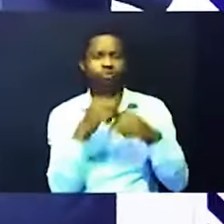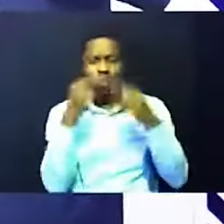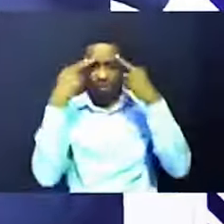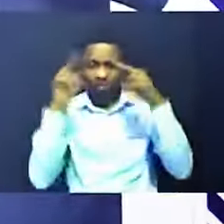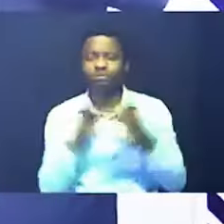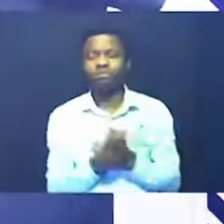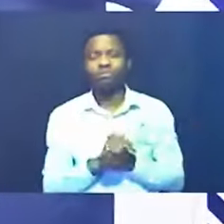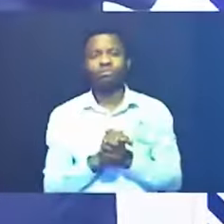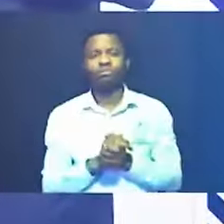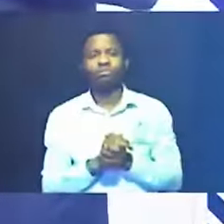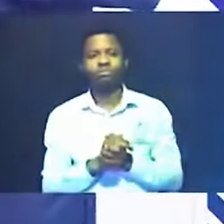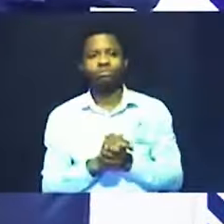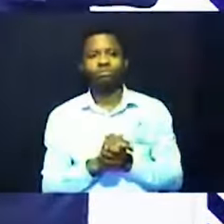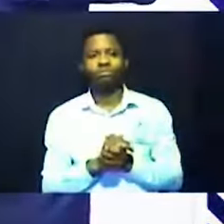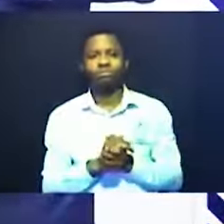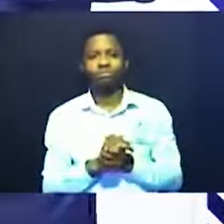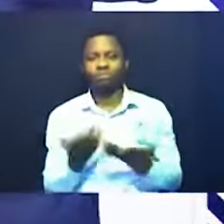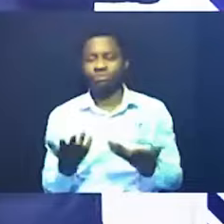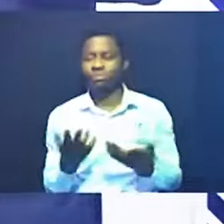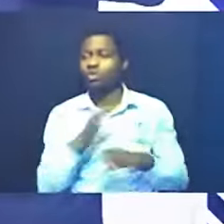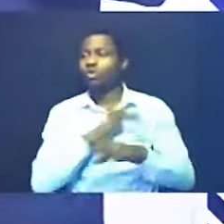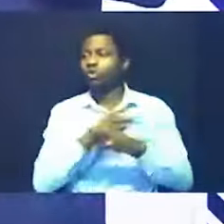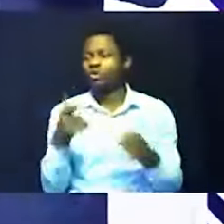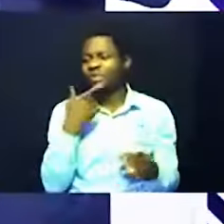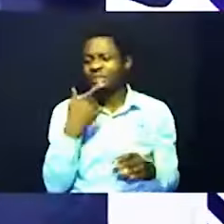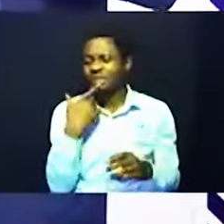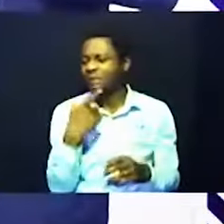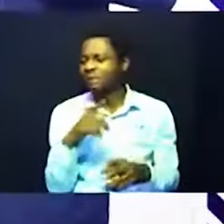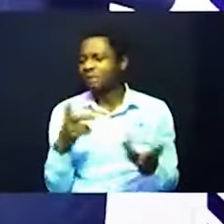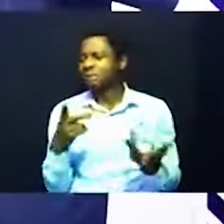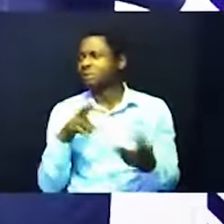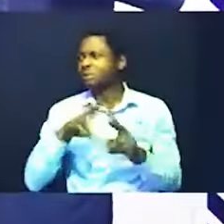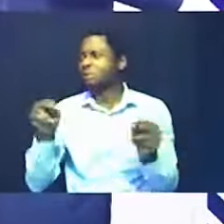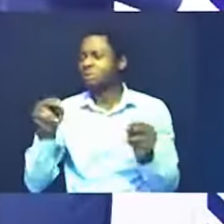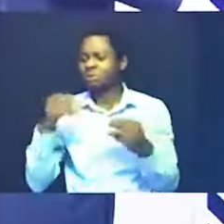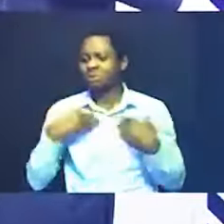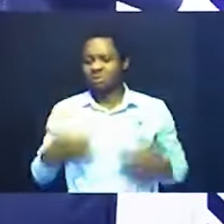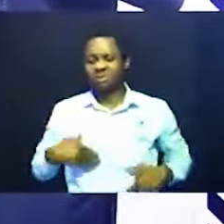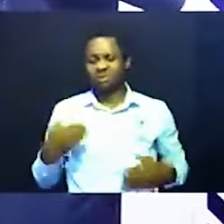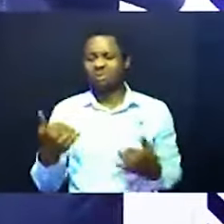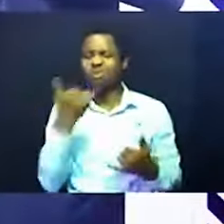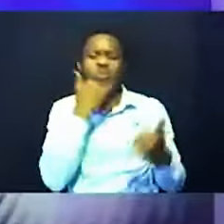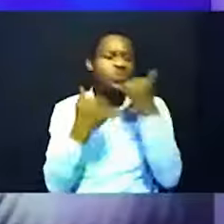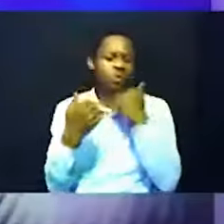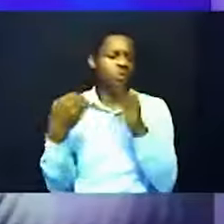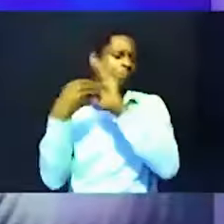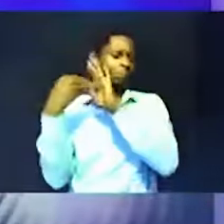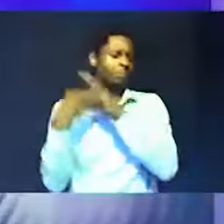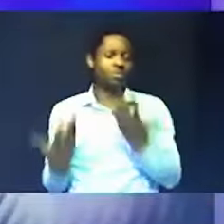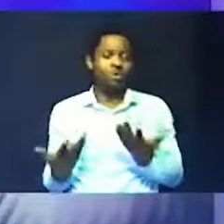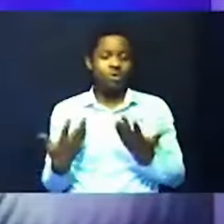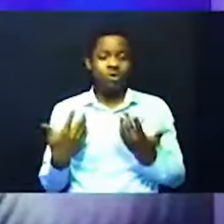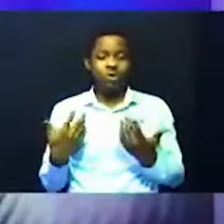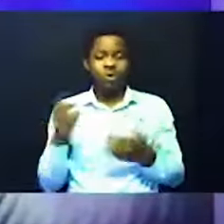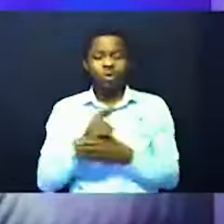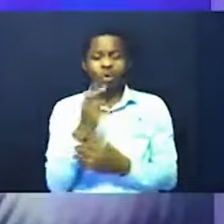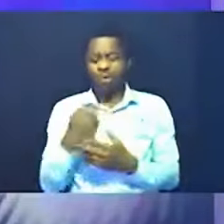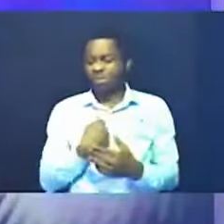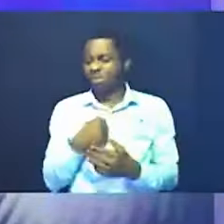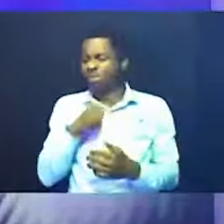come never say no one will ever offend me no I will never